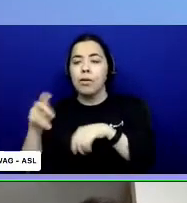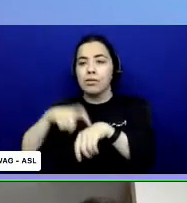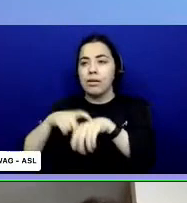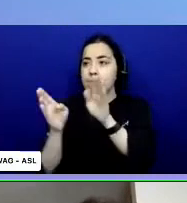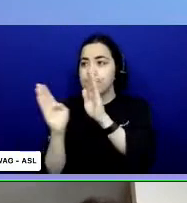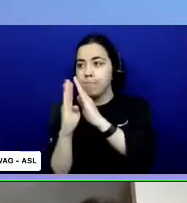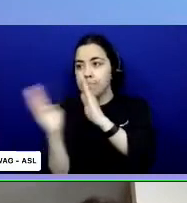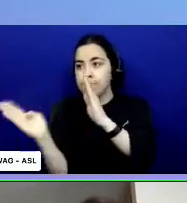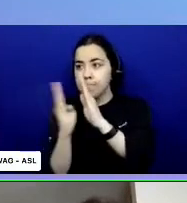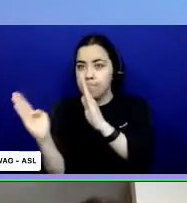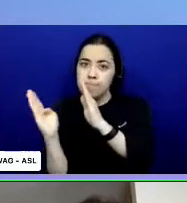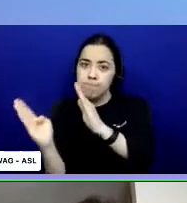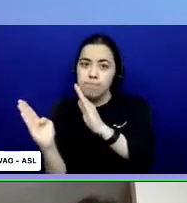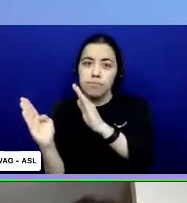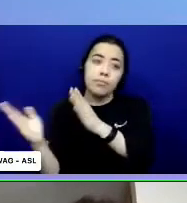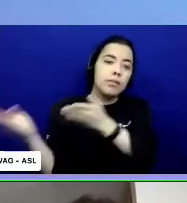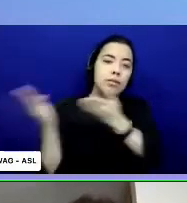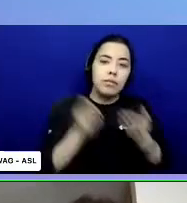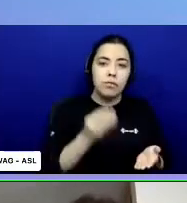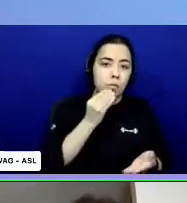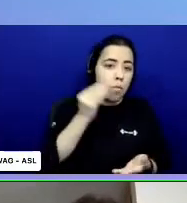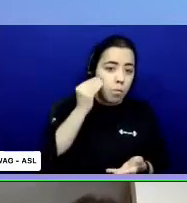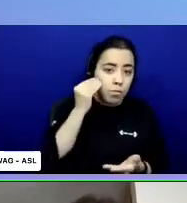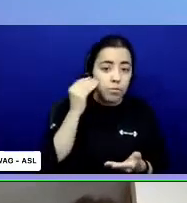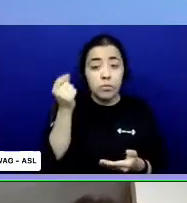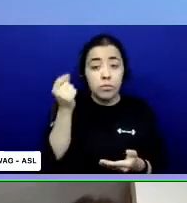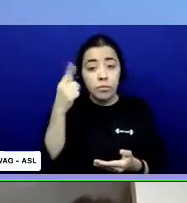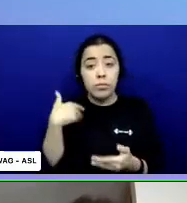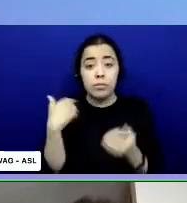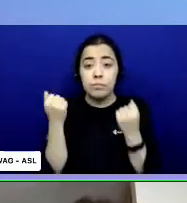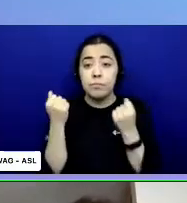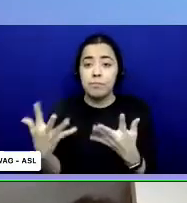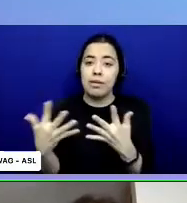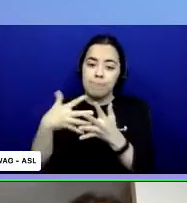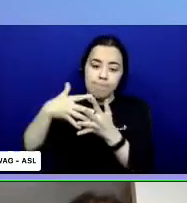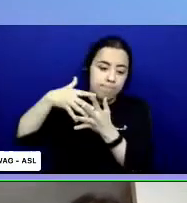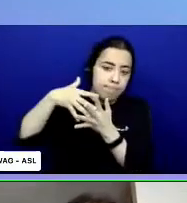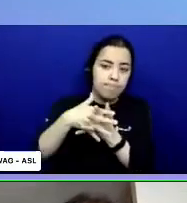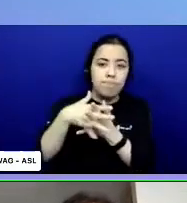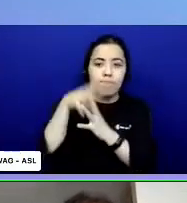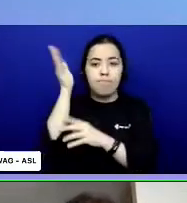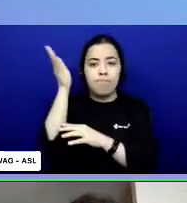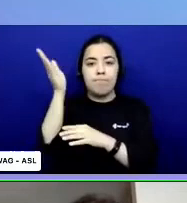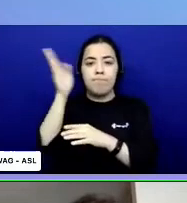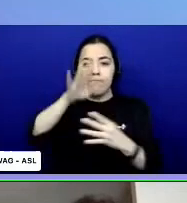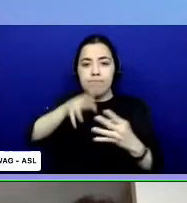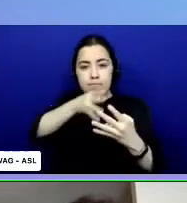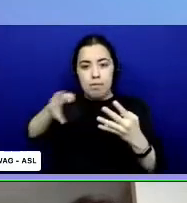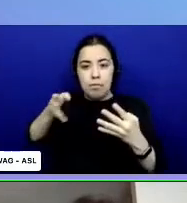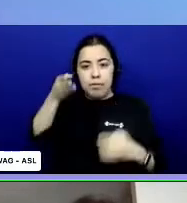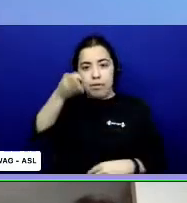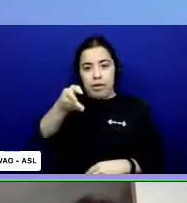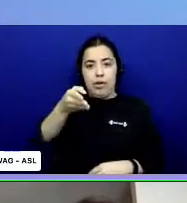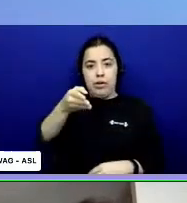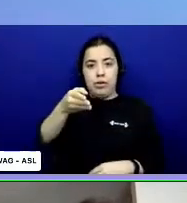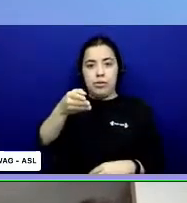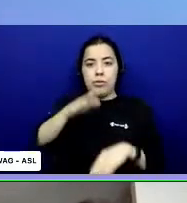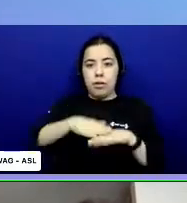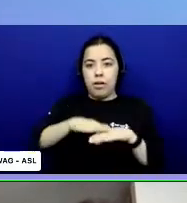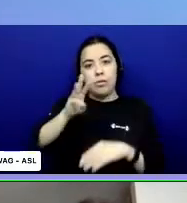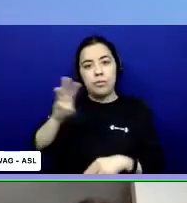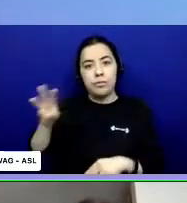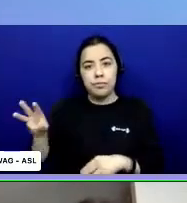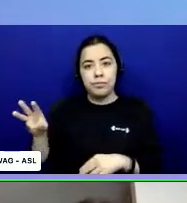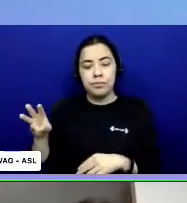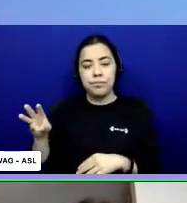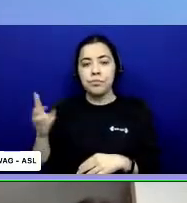note is that there's several nested presentational tables here or layout tables here on the page. And